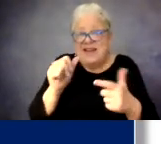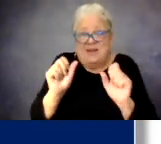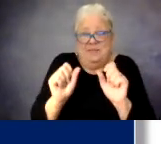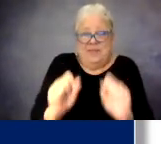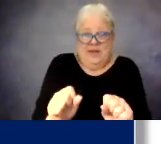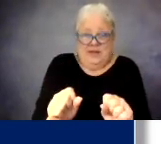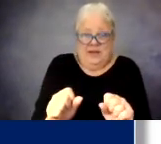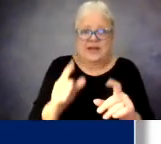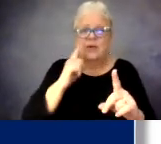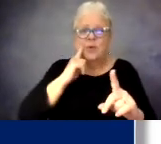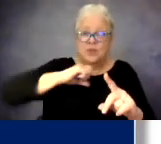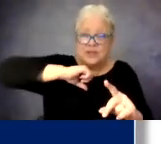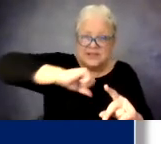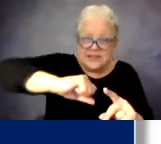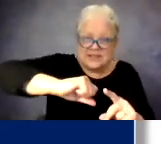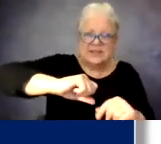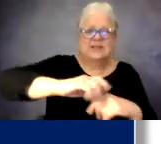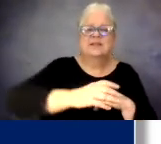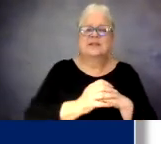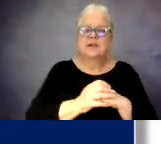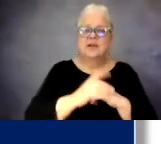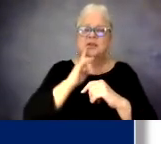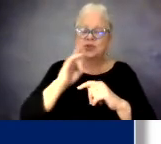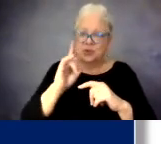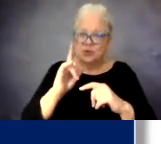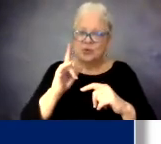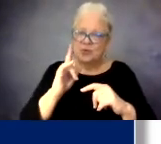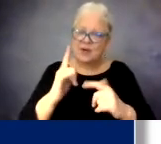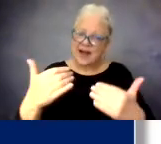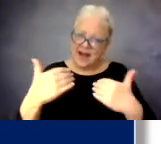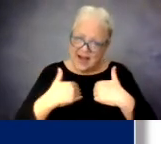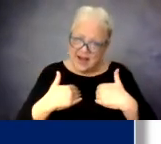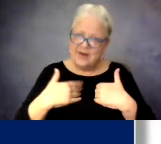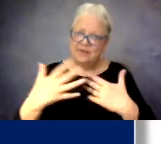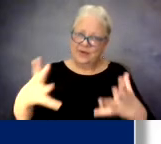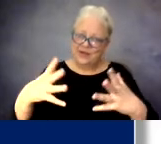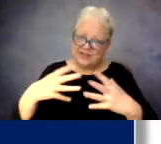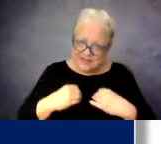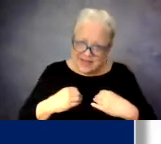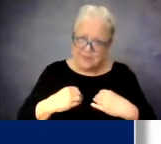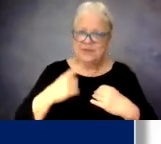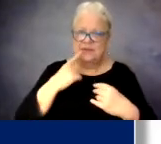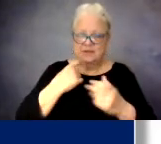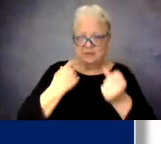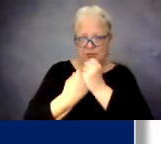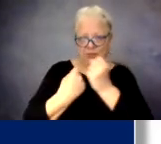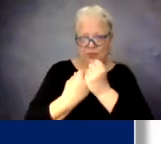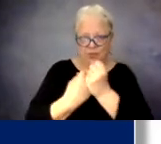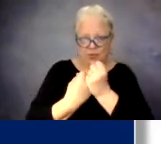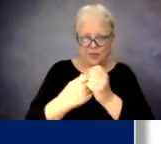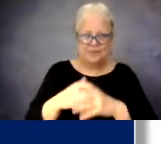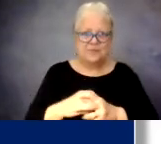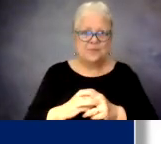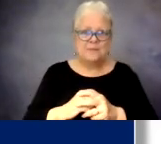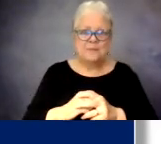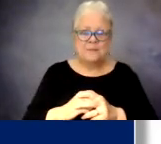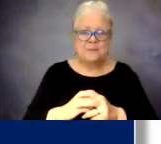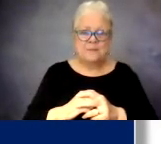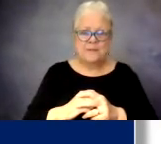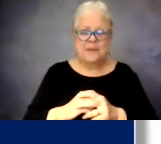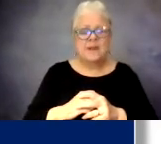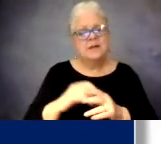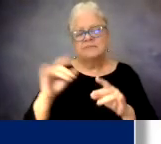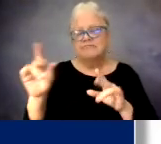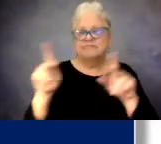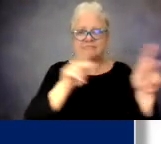in serious physical or emotional harm or the risk of that emotional or physical harm. There is the same thing here.